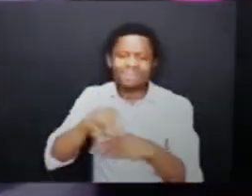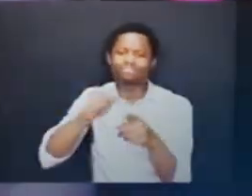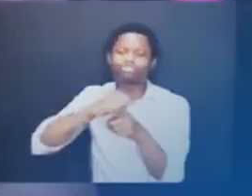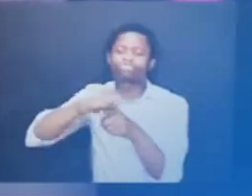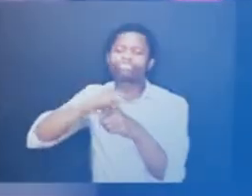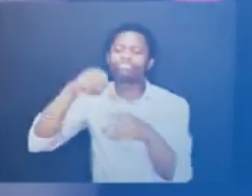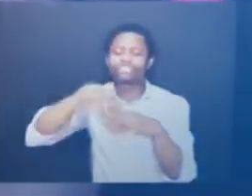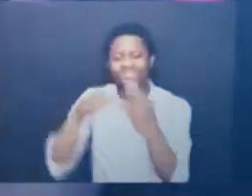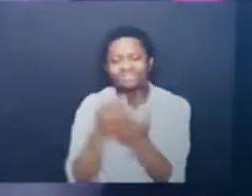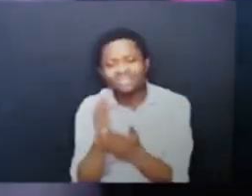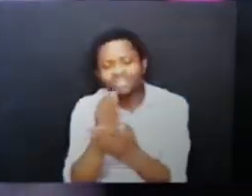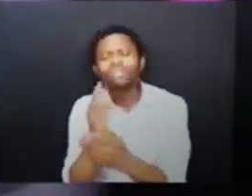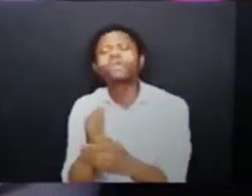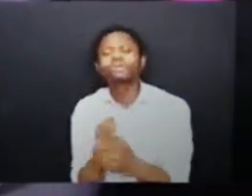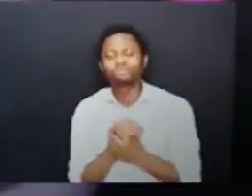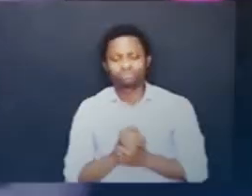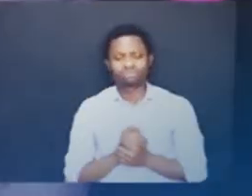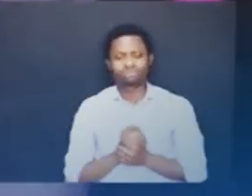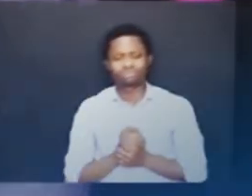righteousness.